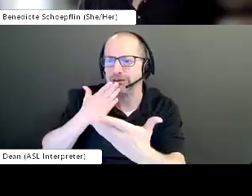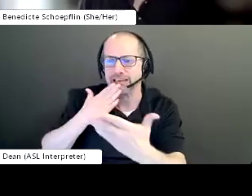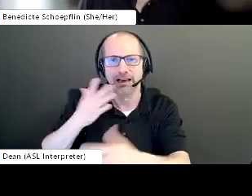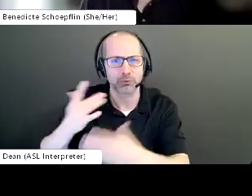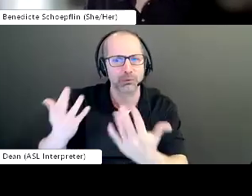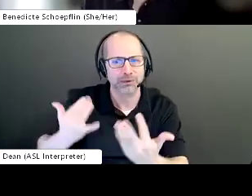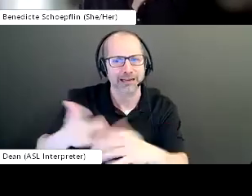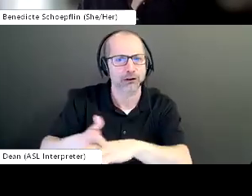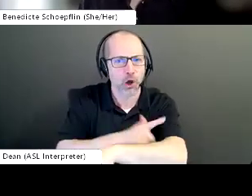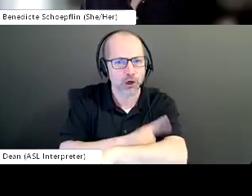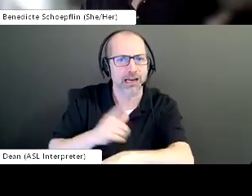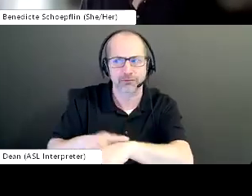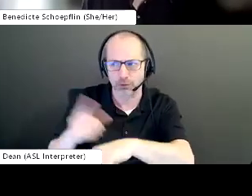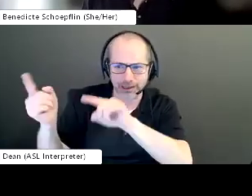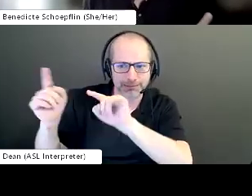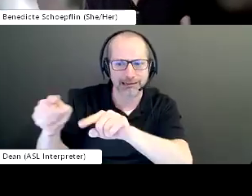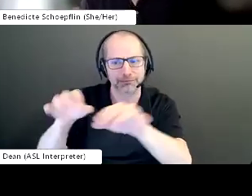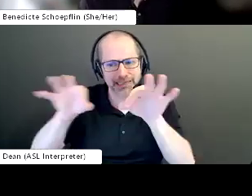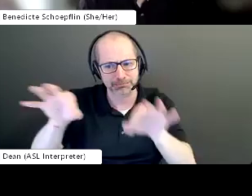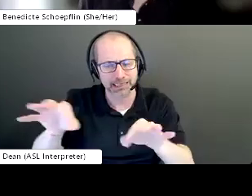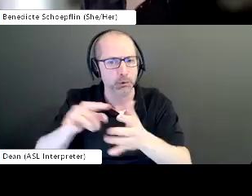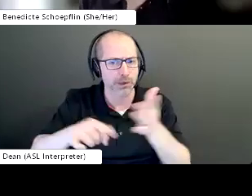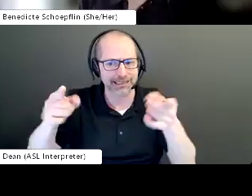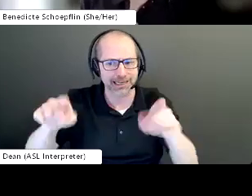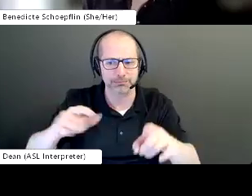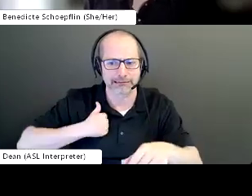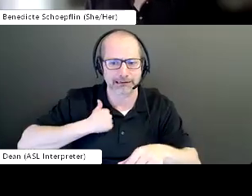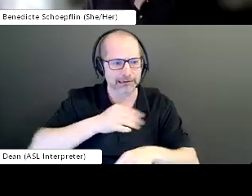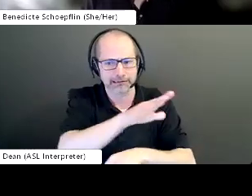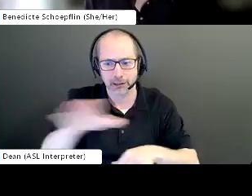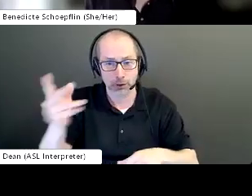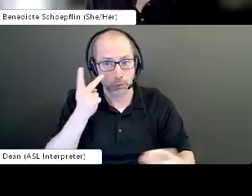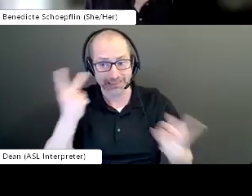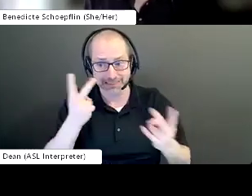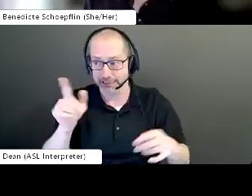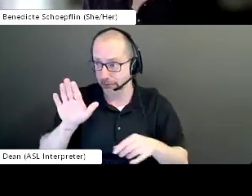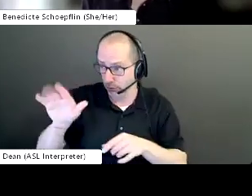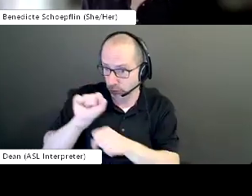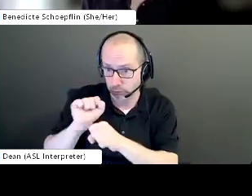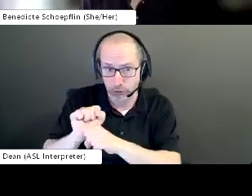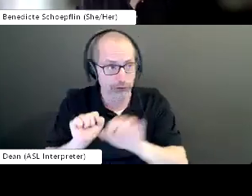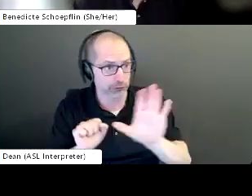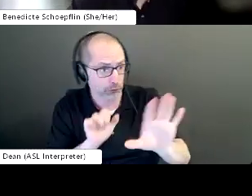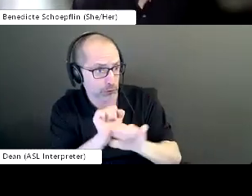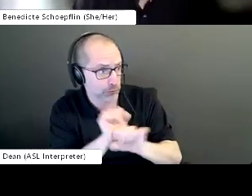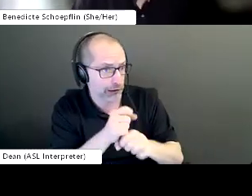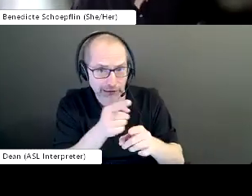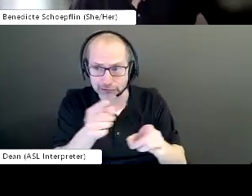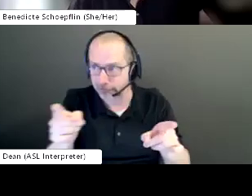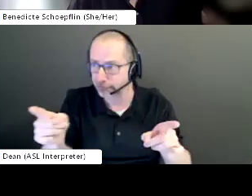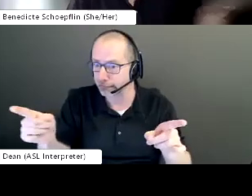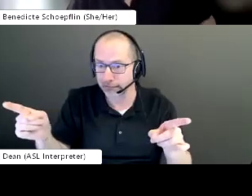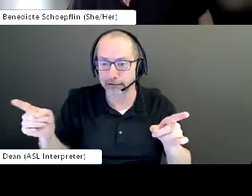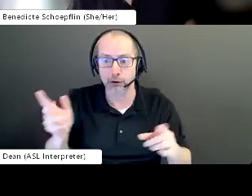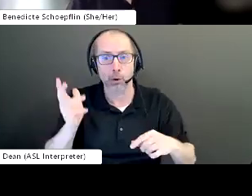that is taking place is impressive, especially when you see it laid out and you see the people behind the work. It's easy, I think, to kind of chalk